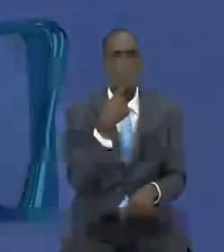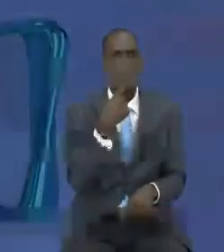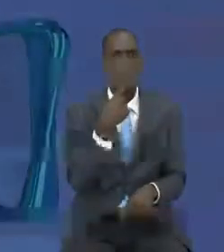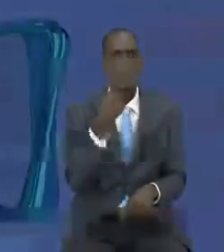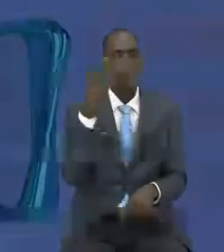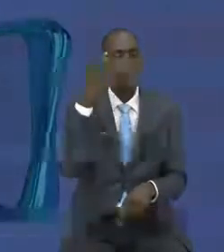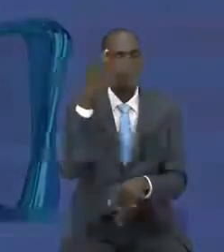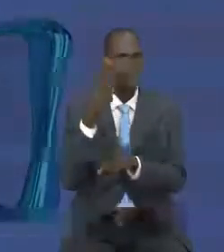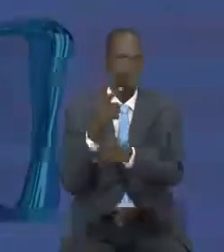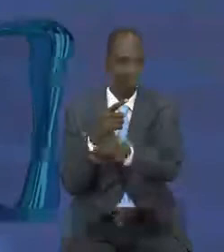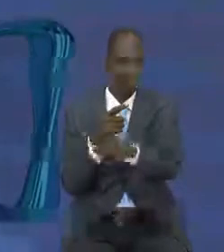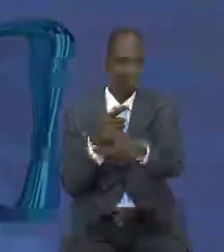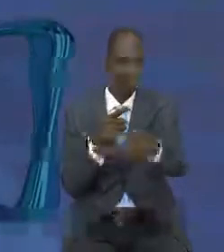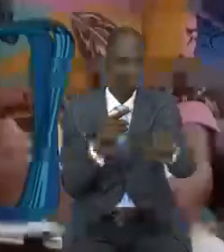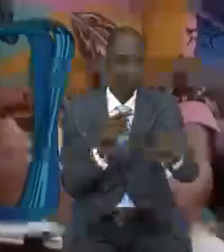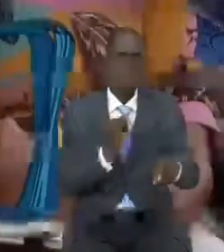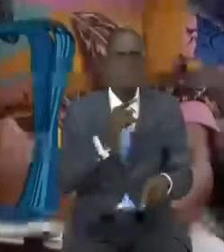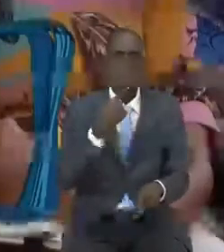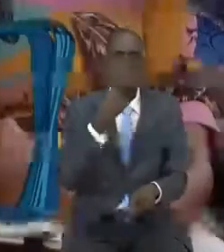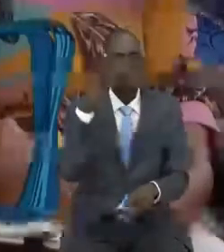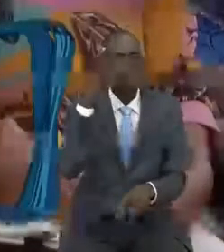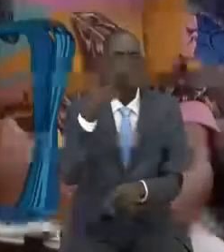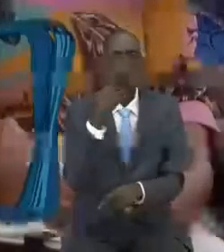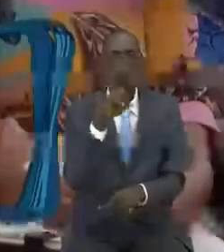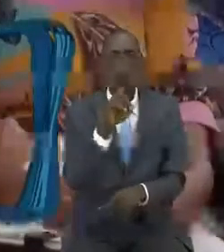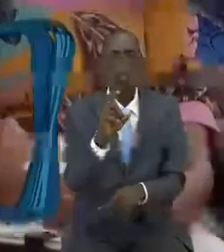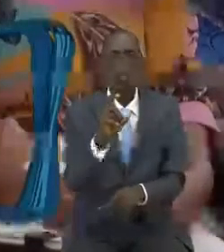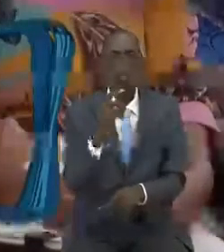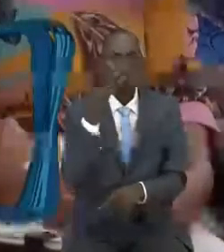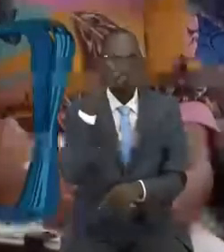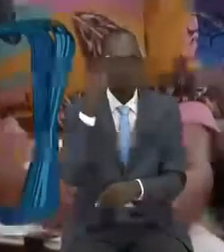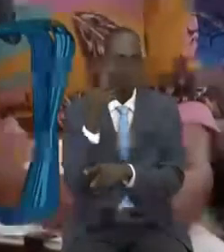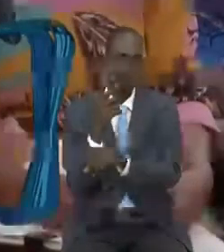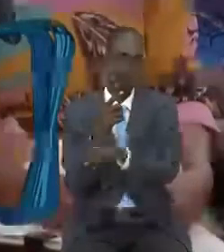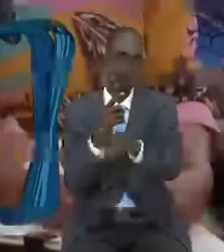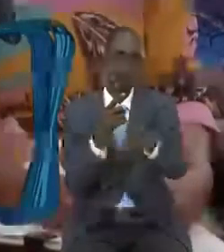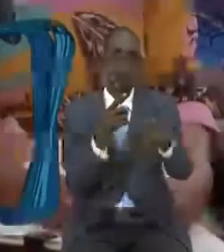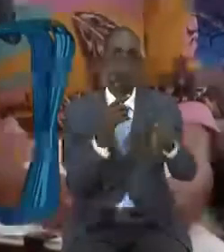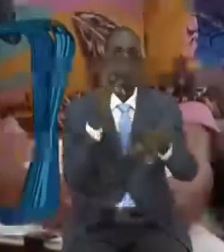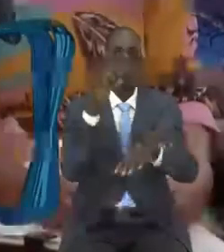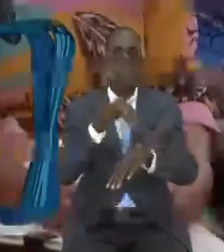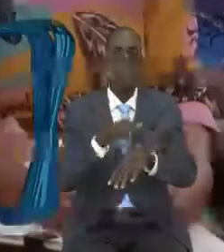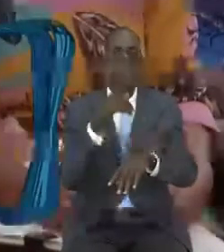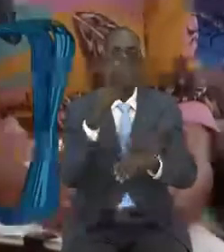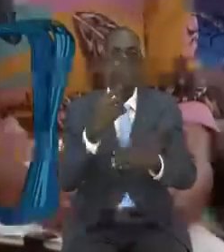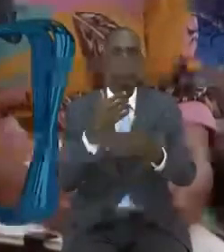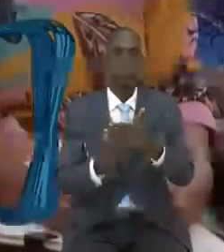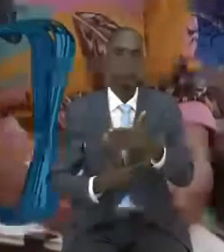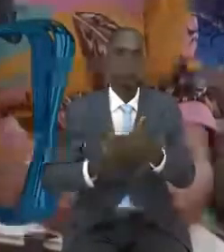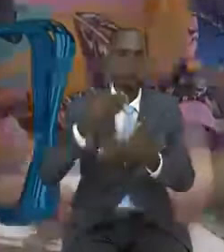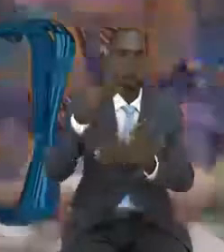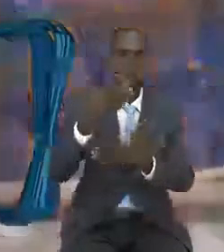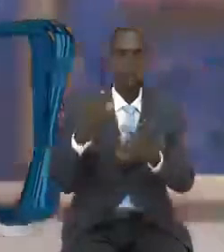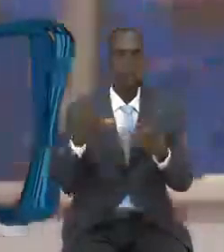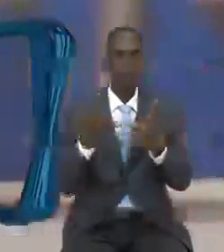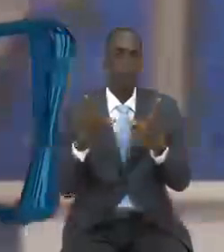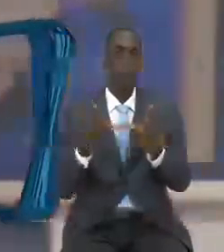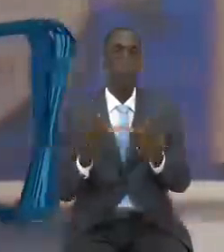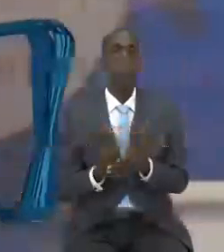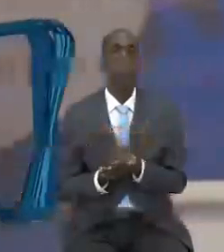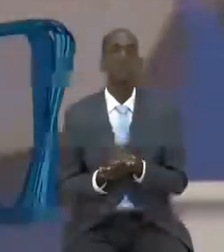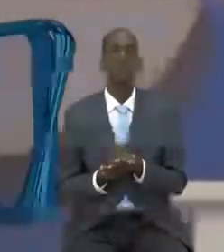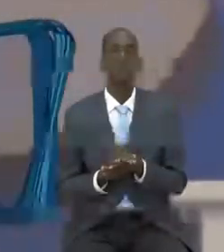For you. I said for who? At the next level. Now, if